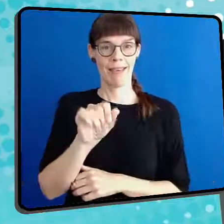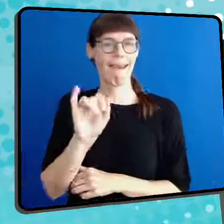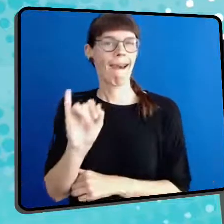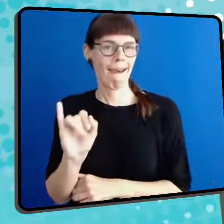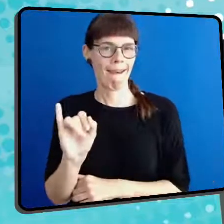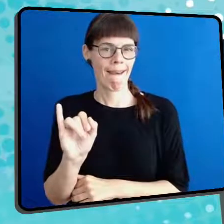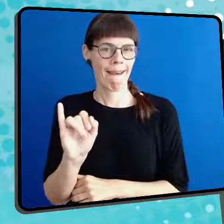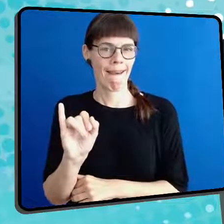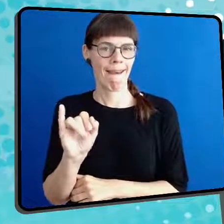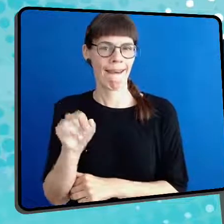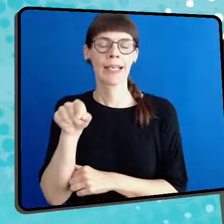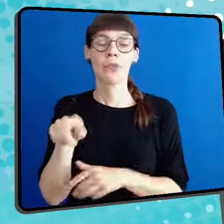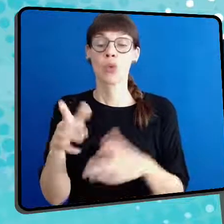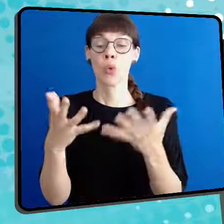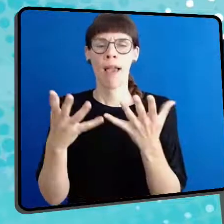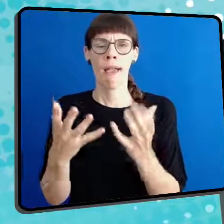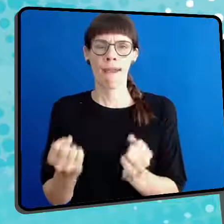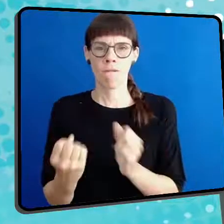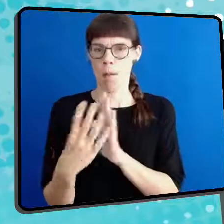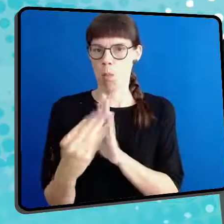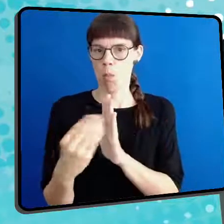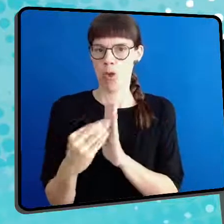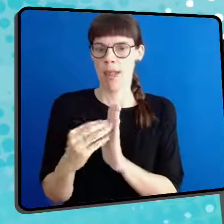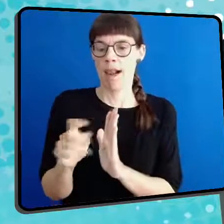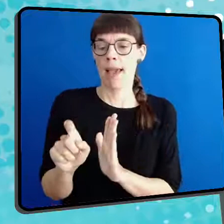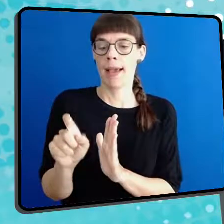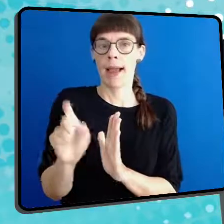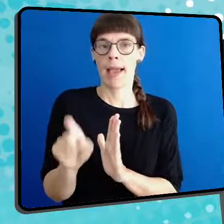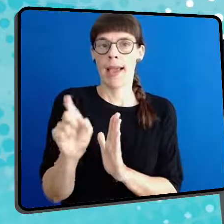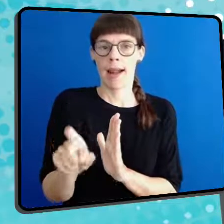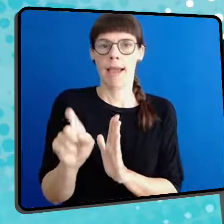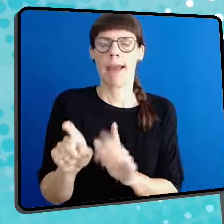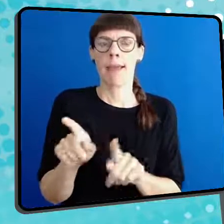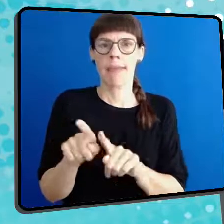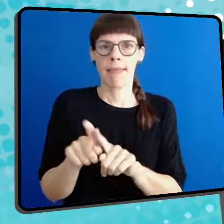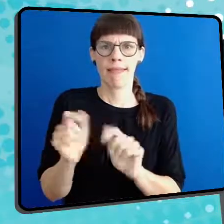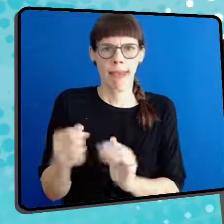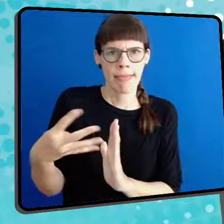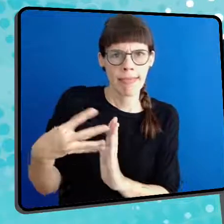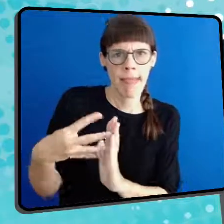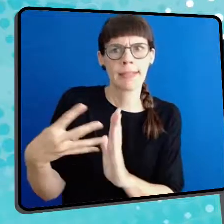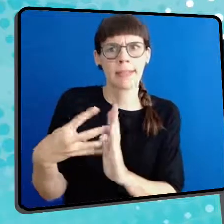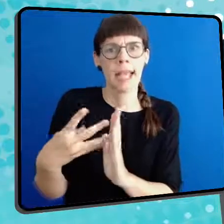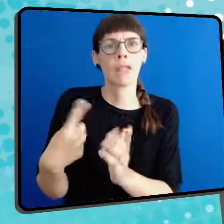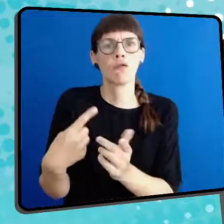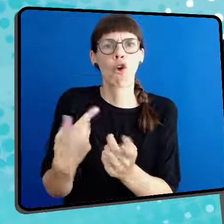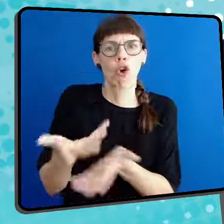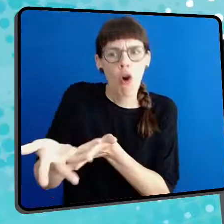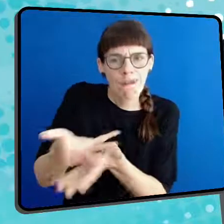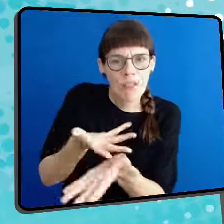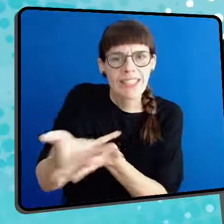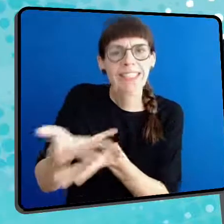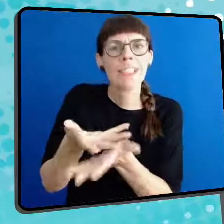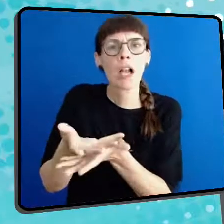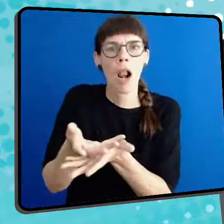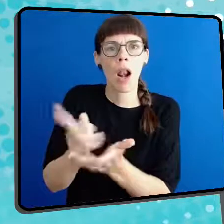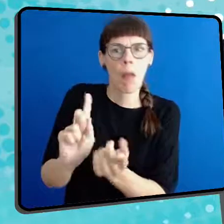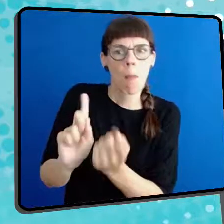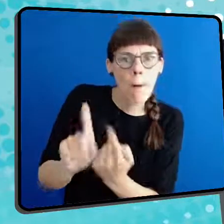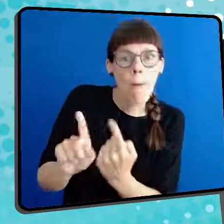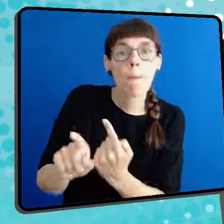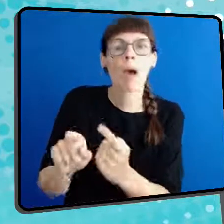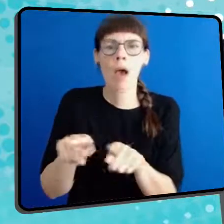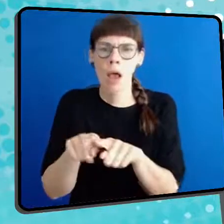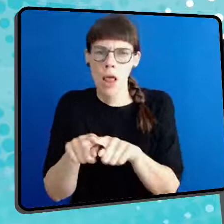a click-through model where you can create test scenarios for your conversational agent, which is really great because you can specify, like, is it